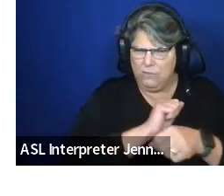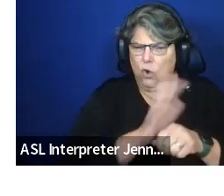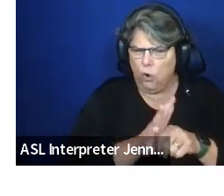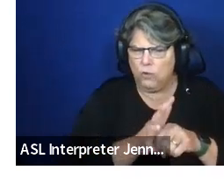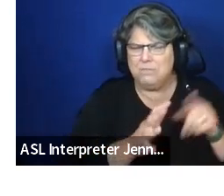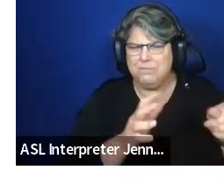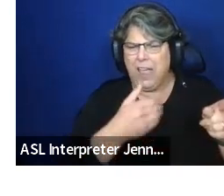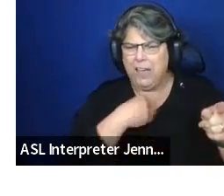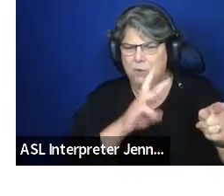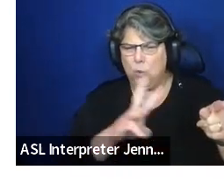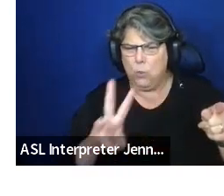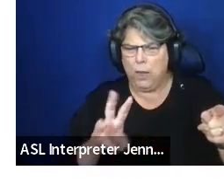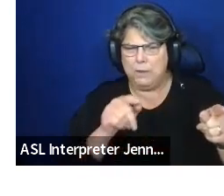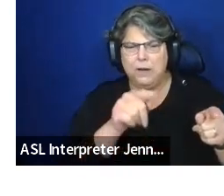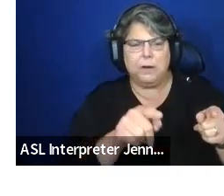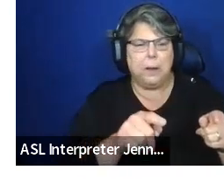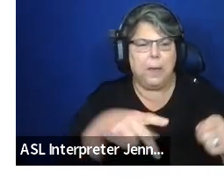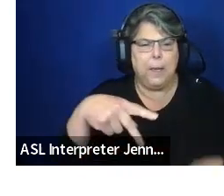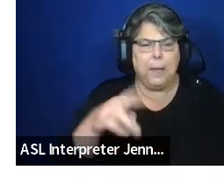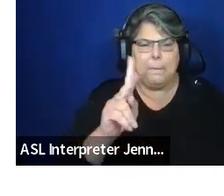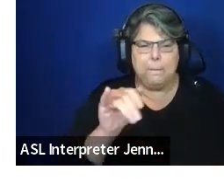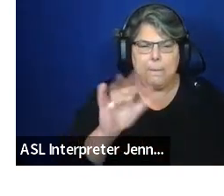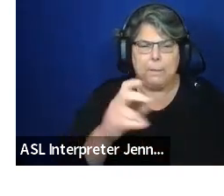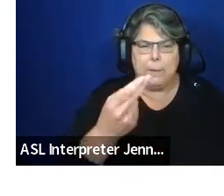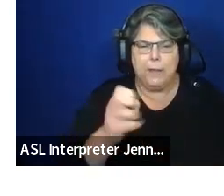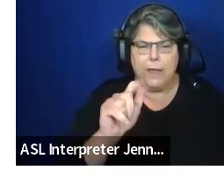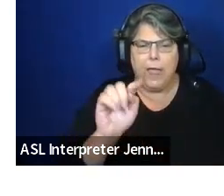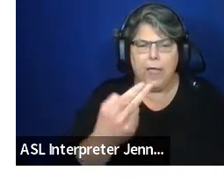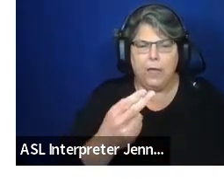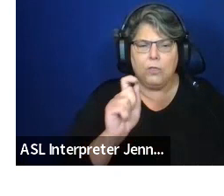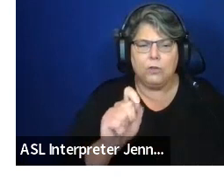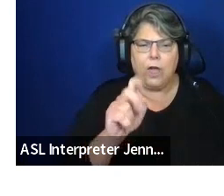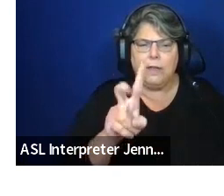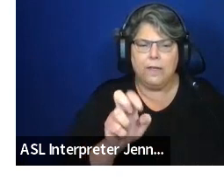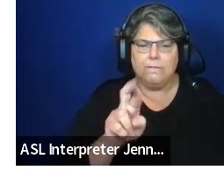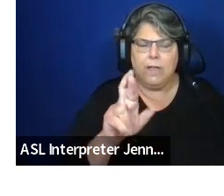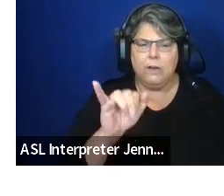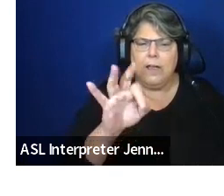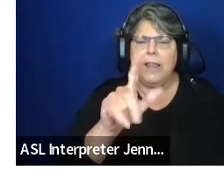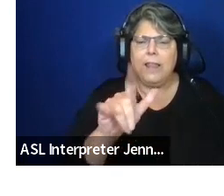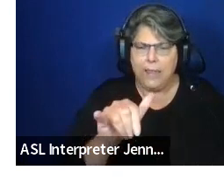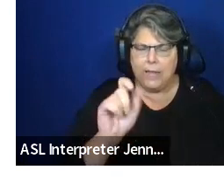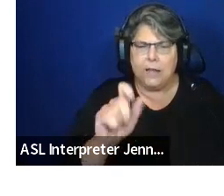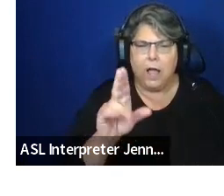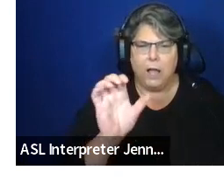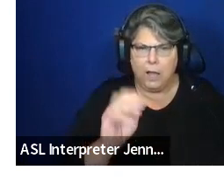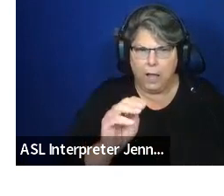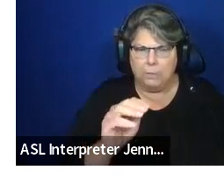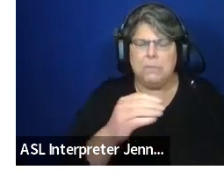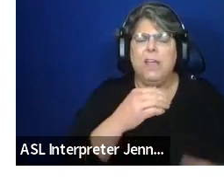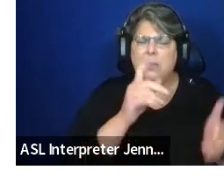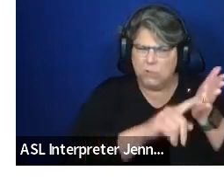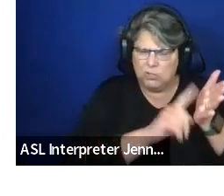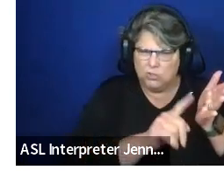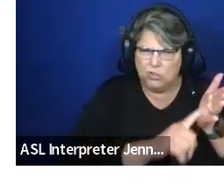here, publichealth.verily.com. We have wastewater surveillance in Santa